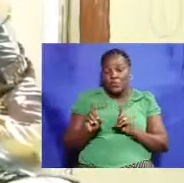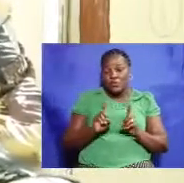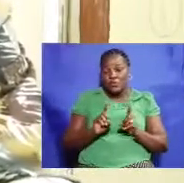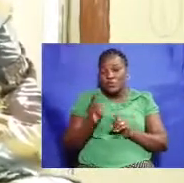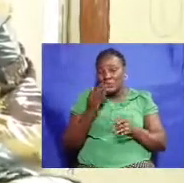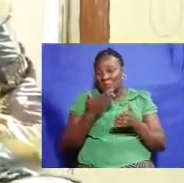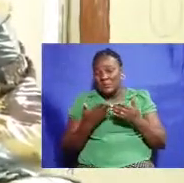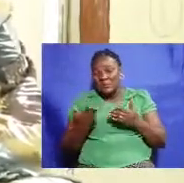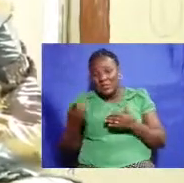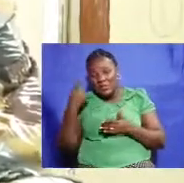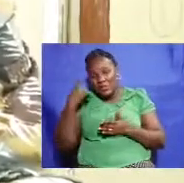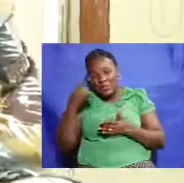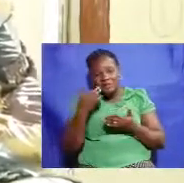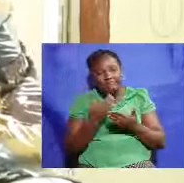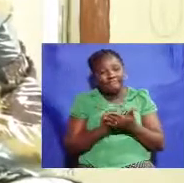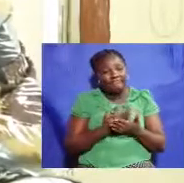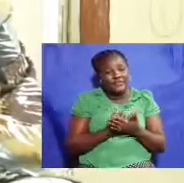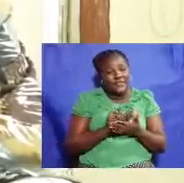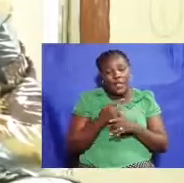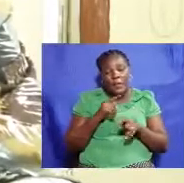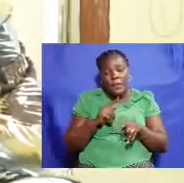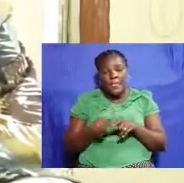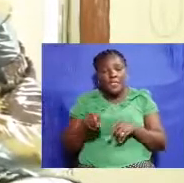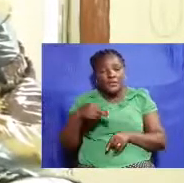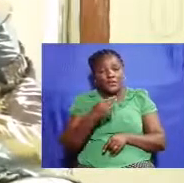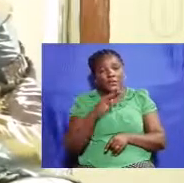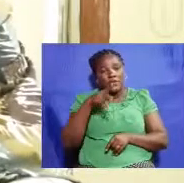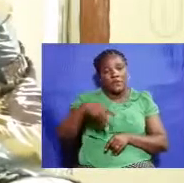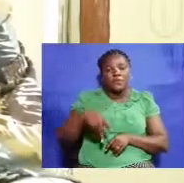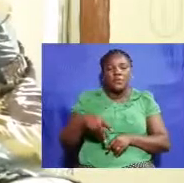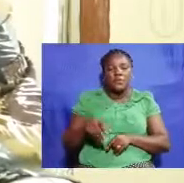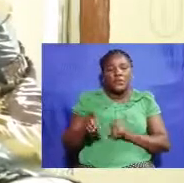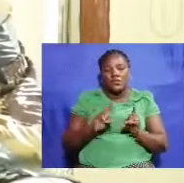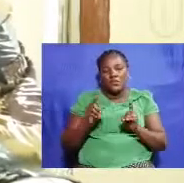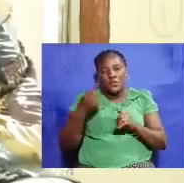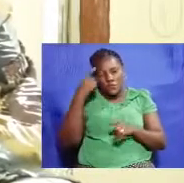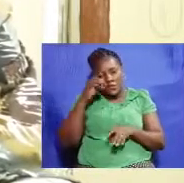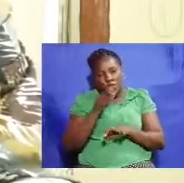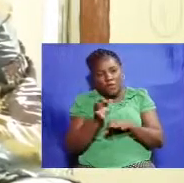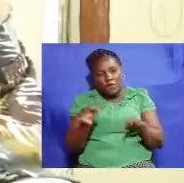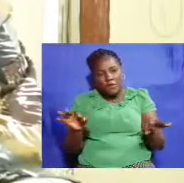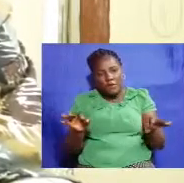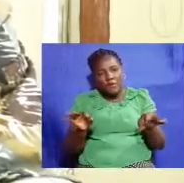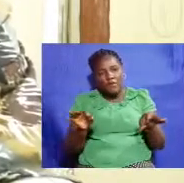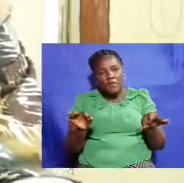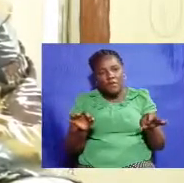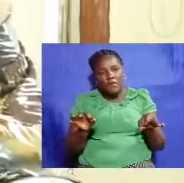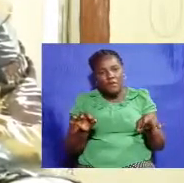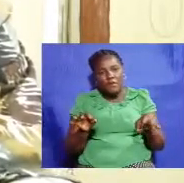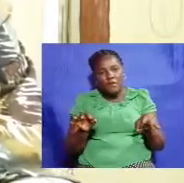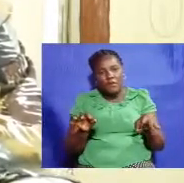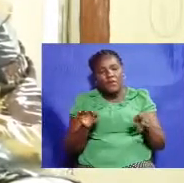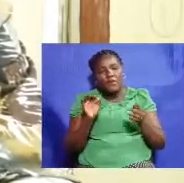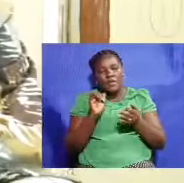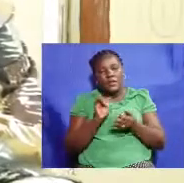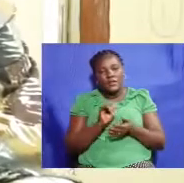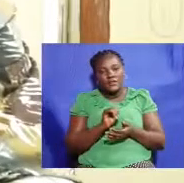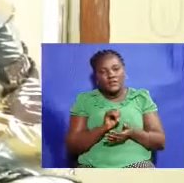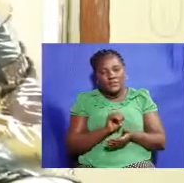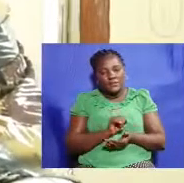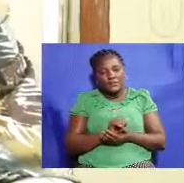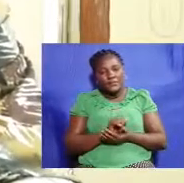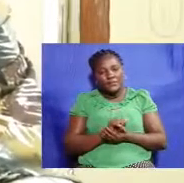for financial consideration, but H4P organization does it for free, and that is also the social